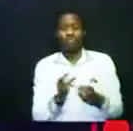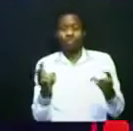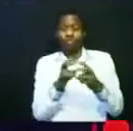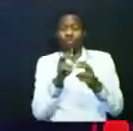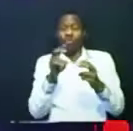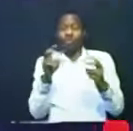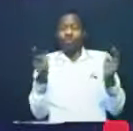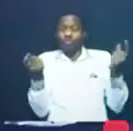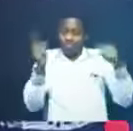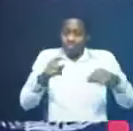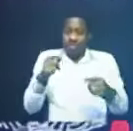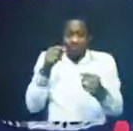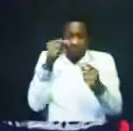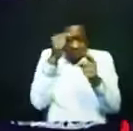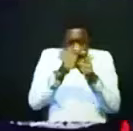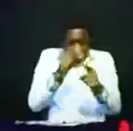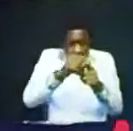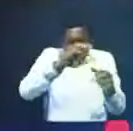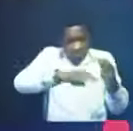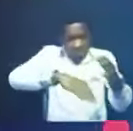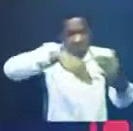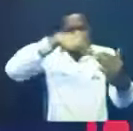do.